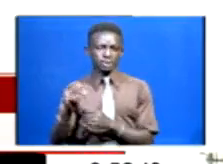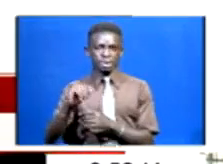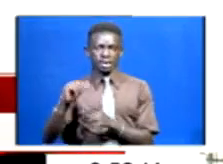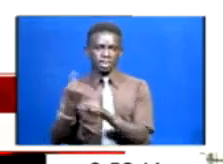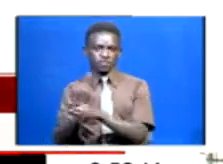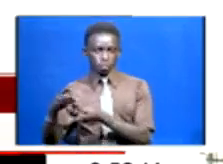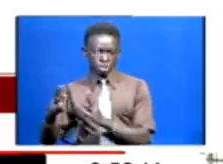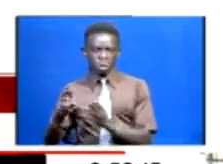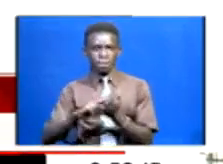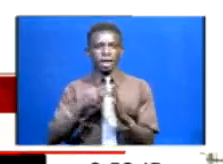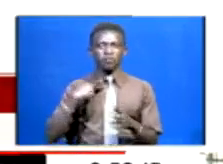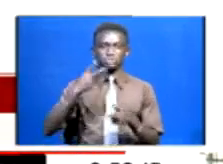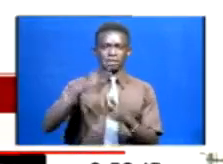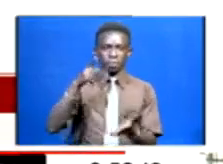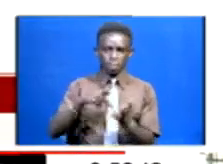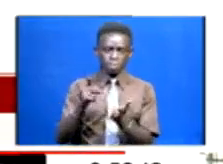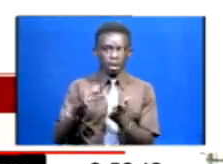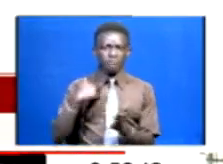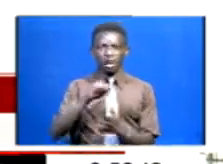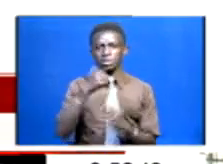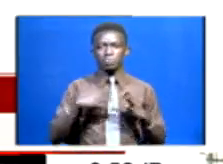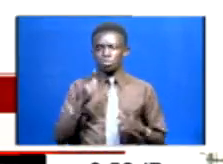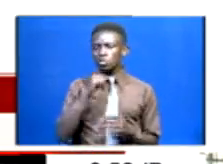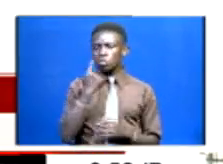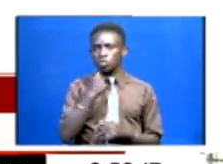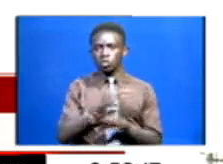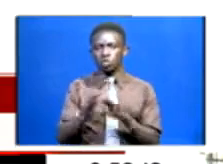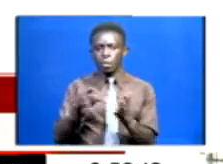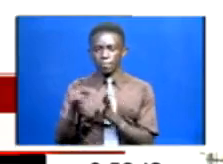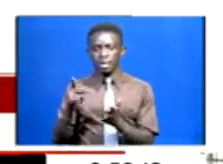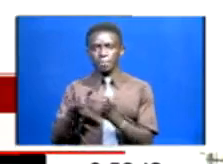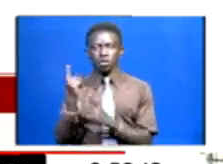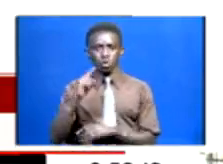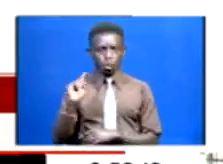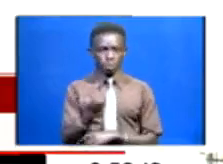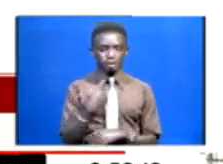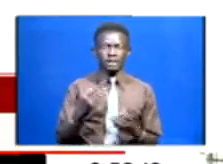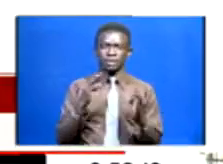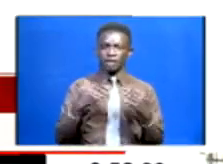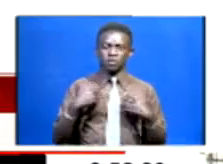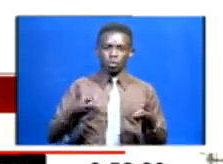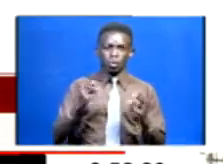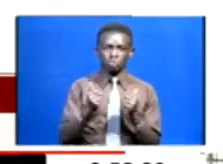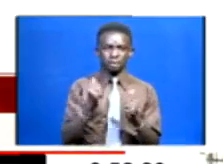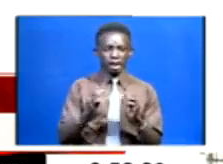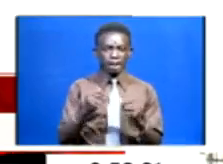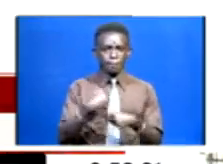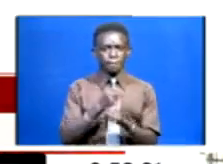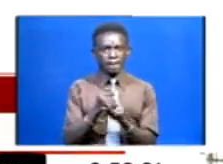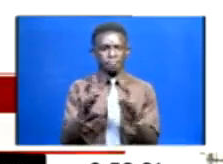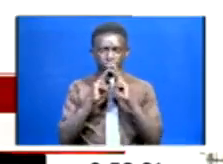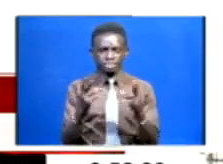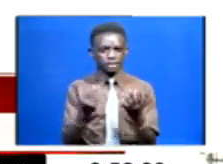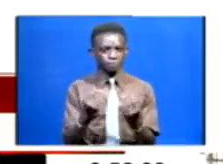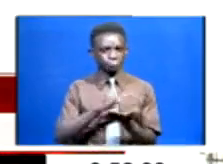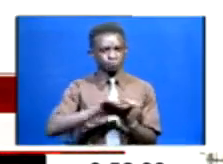scenario. Well, there are other people who have not been paying, who they're only paying one. So if there's a way that it can be harmonized such that it affects